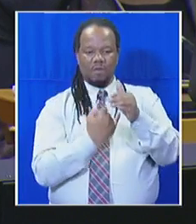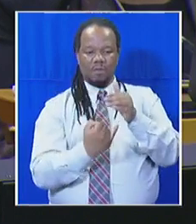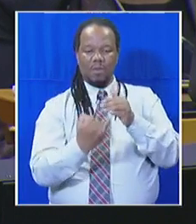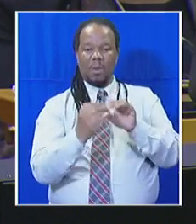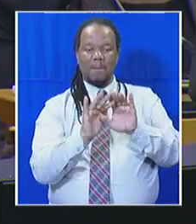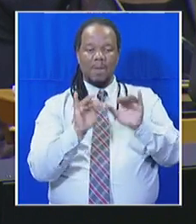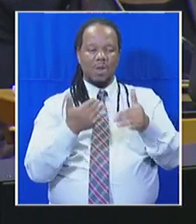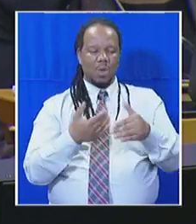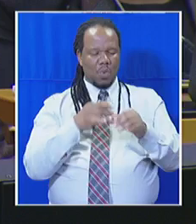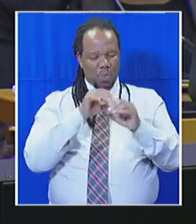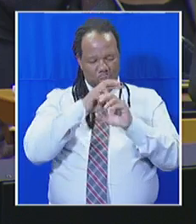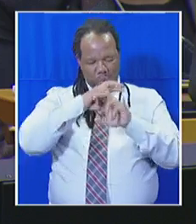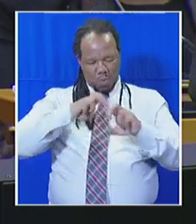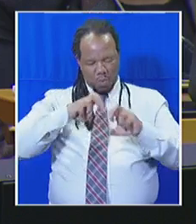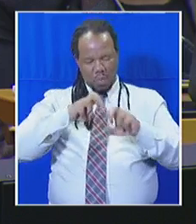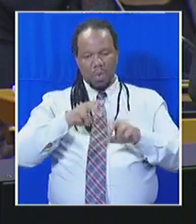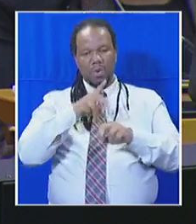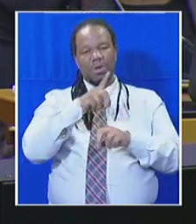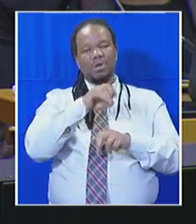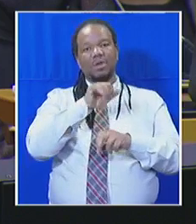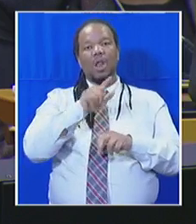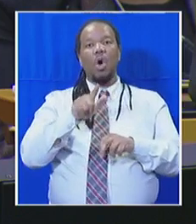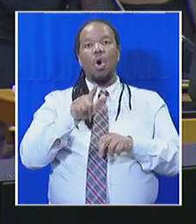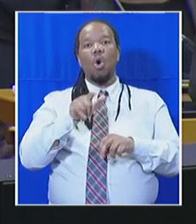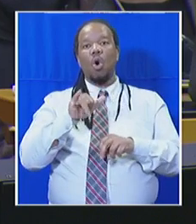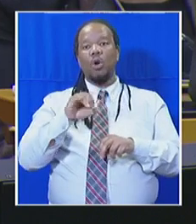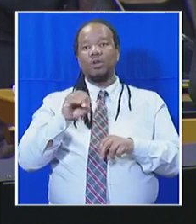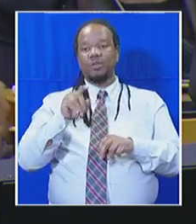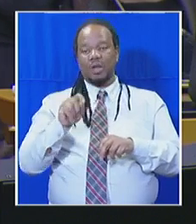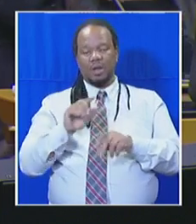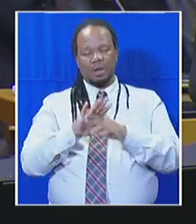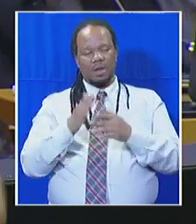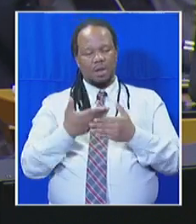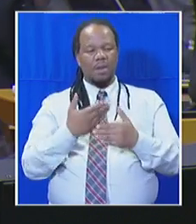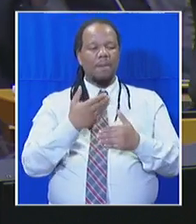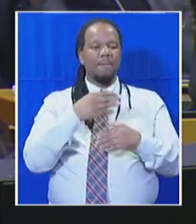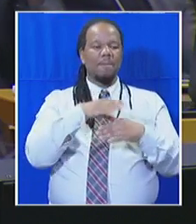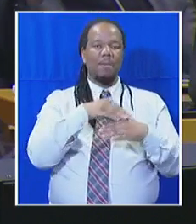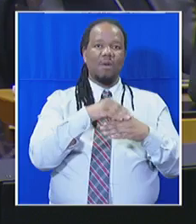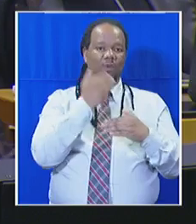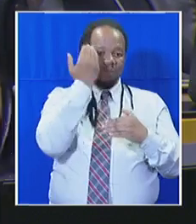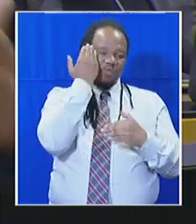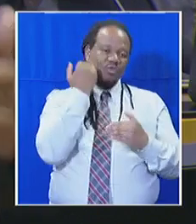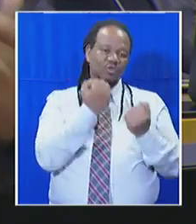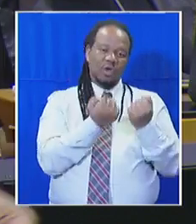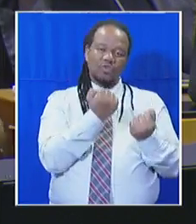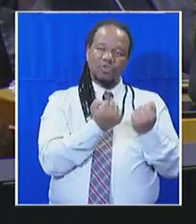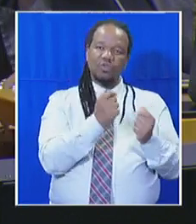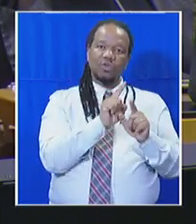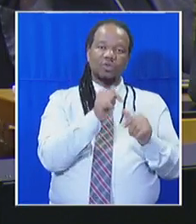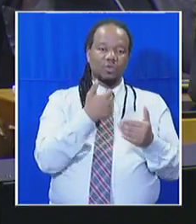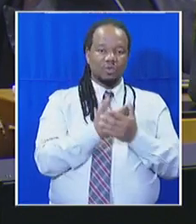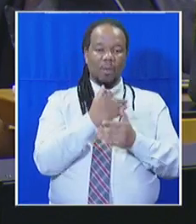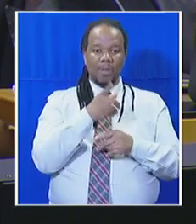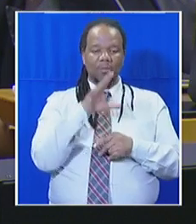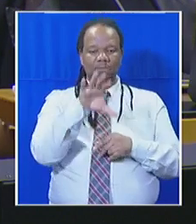auditors from Deloitte and Touche. It has a member from the Department of Justice so that we can ensure that prosecution occurs immediately.